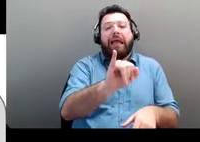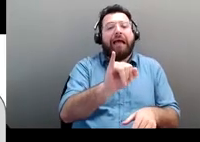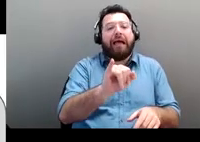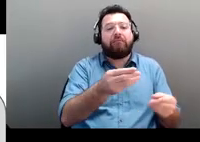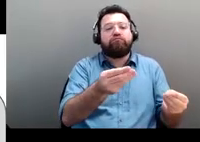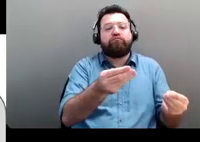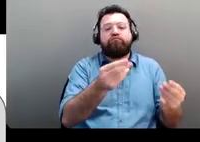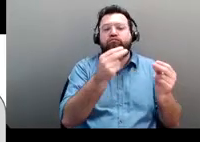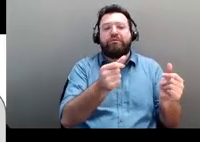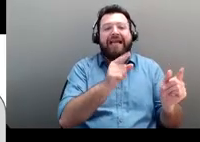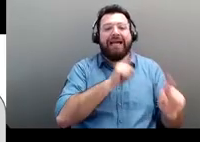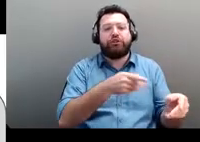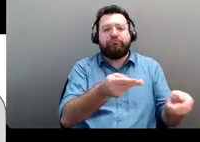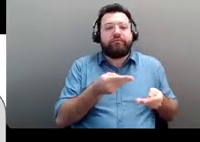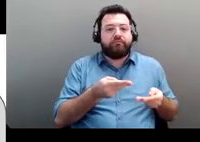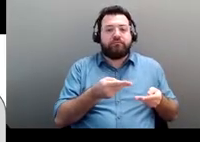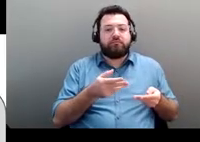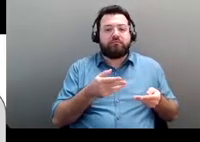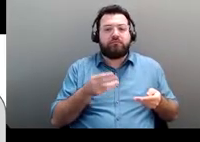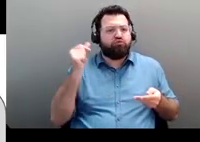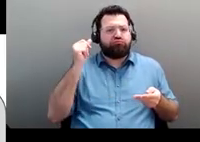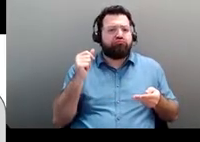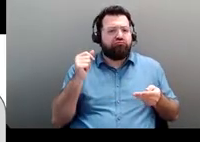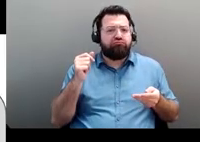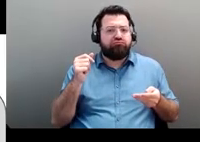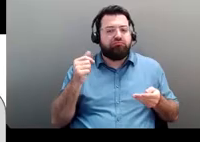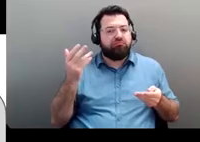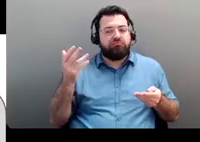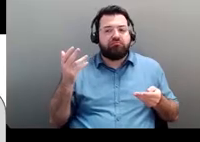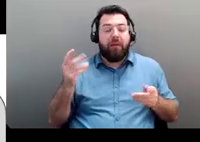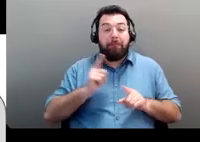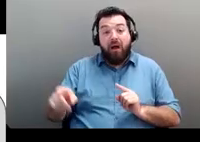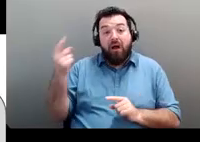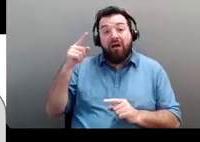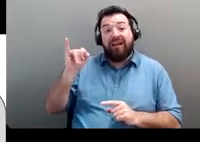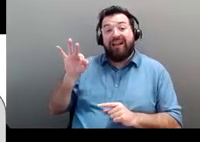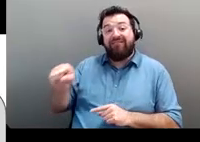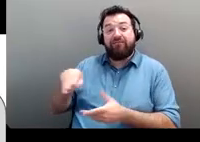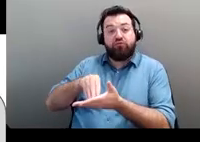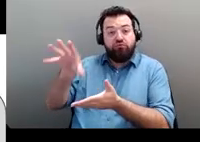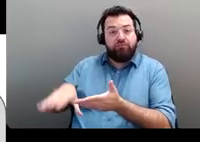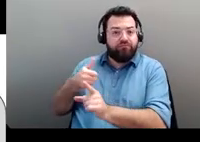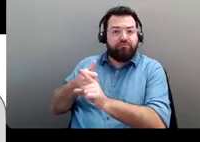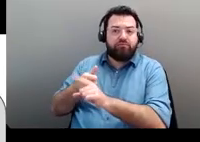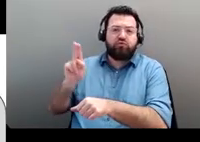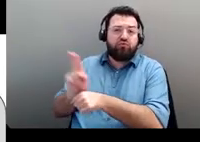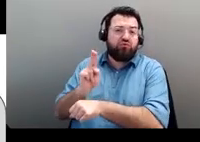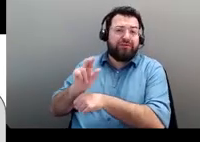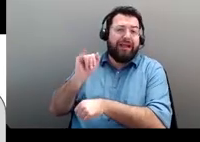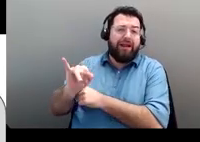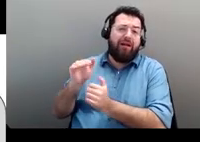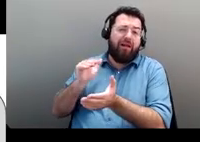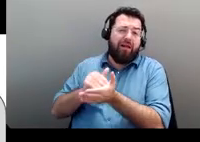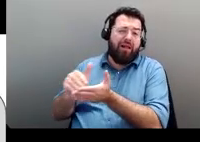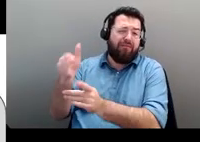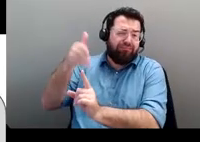answer to a question that you might have. But say that a student is using AI a lot. Say that they're